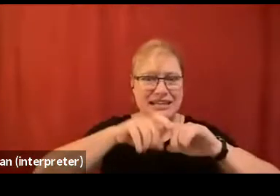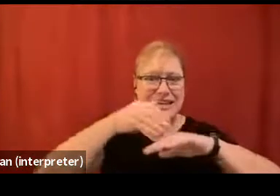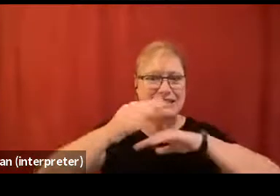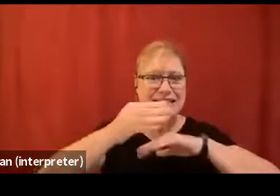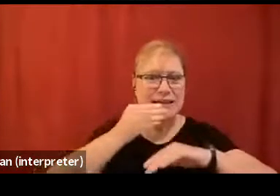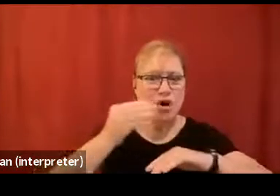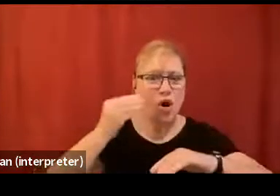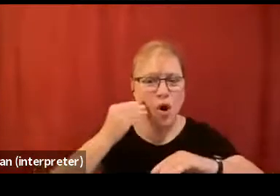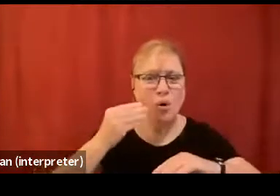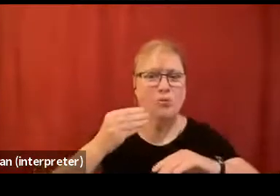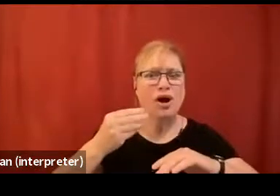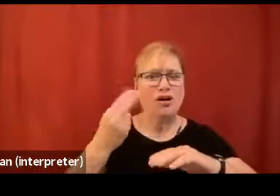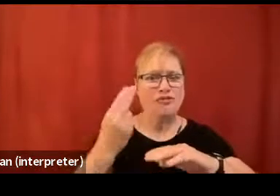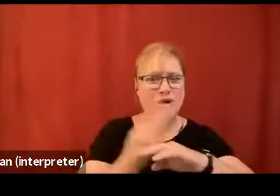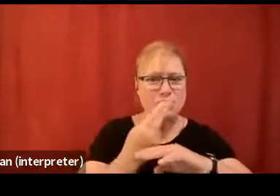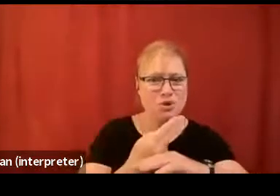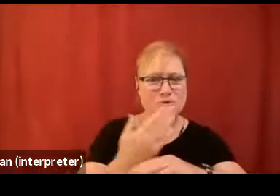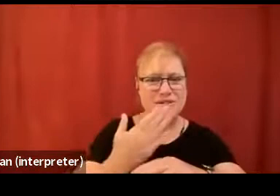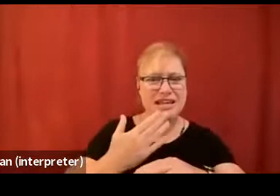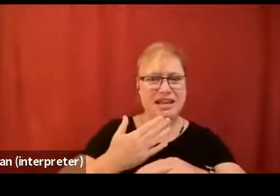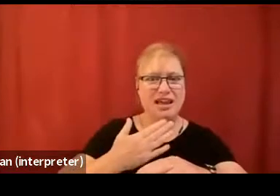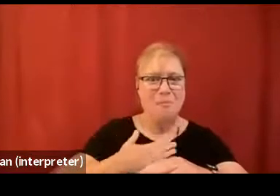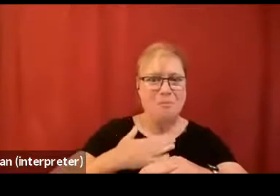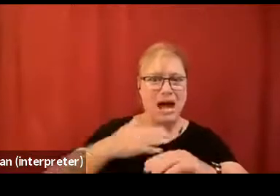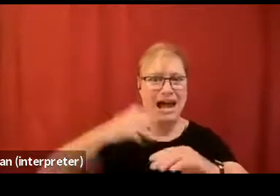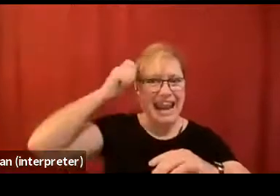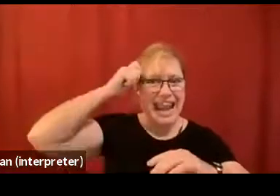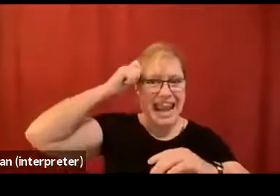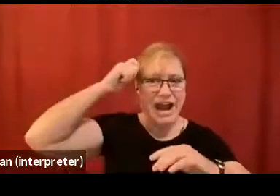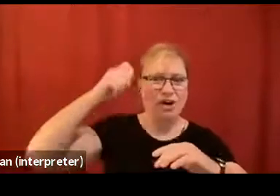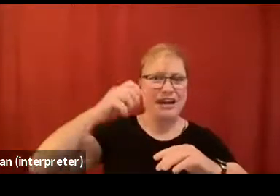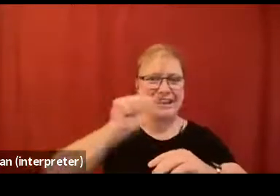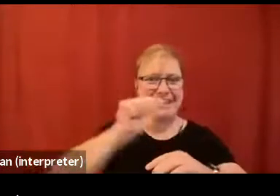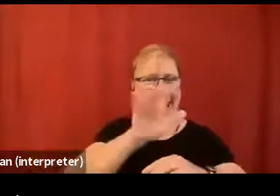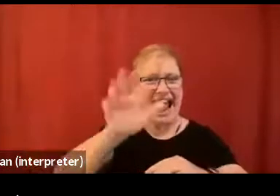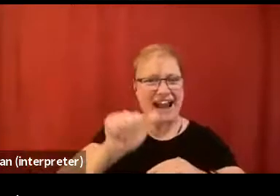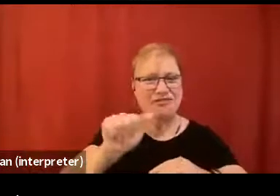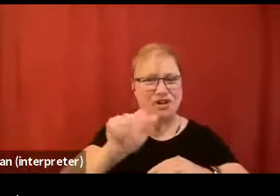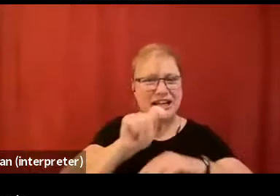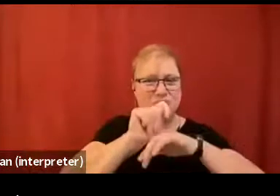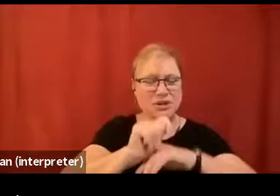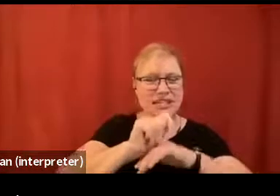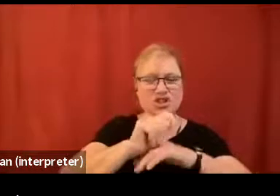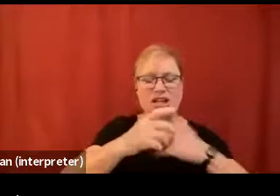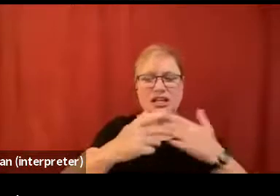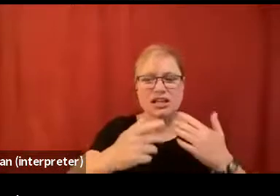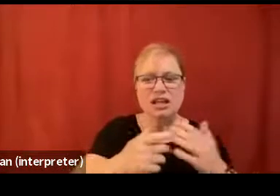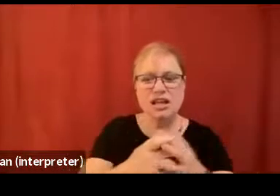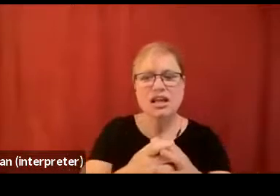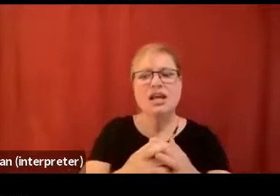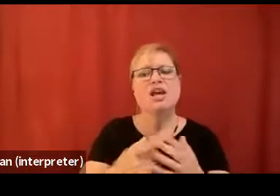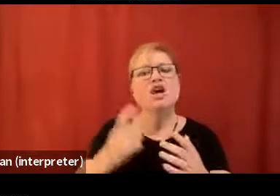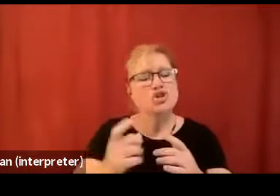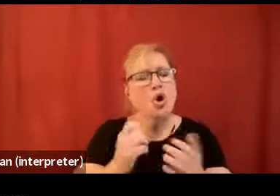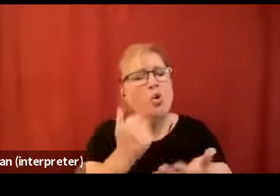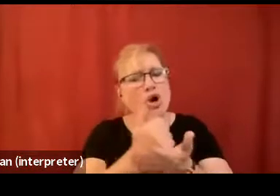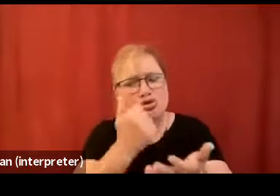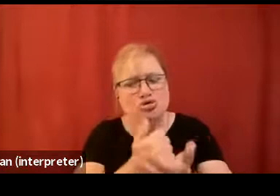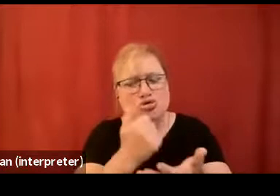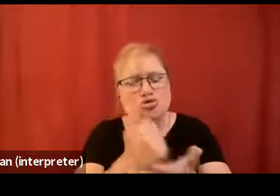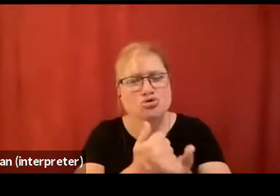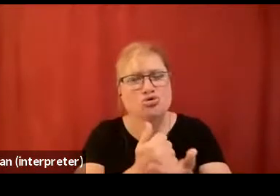what some of the girls are able to do is really help these power and leaders